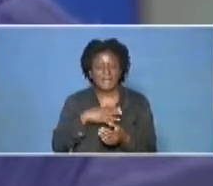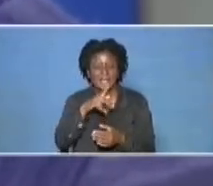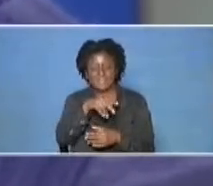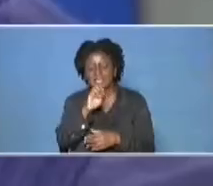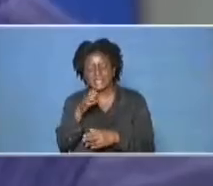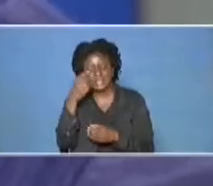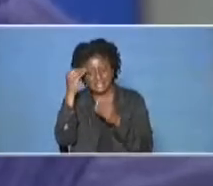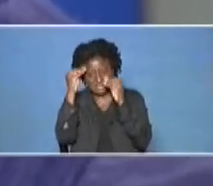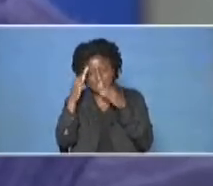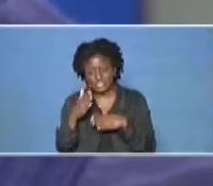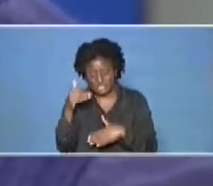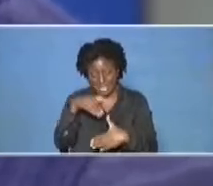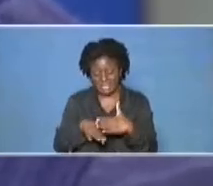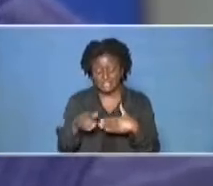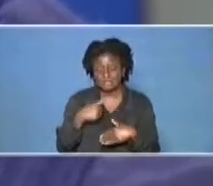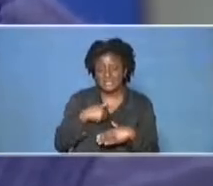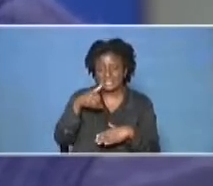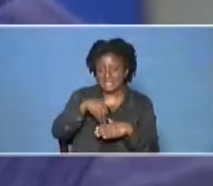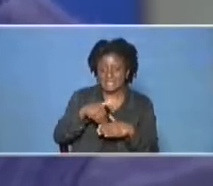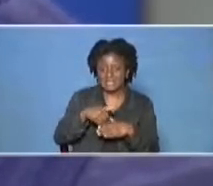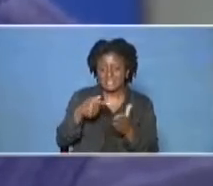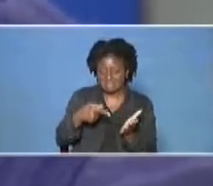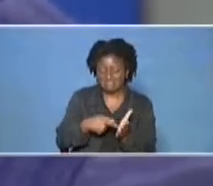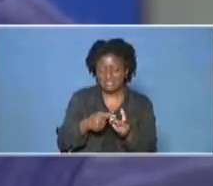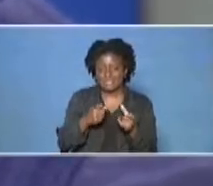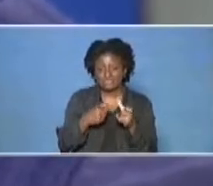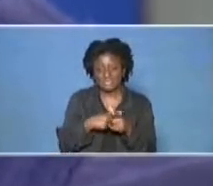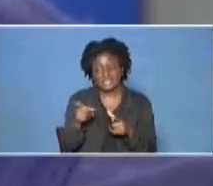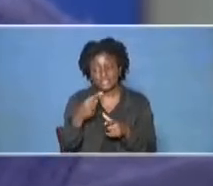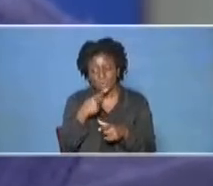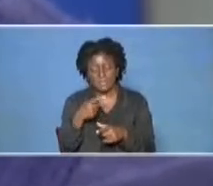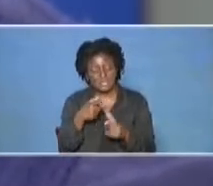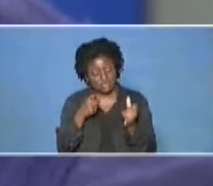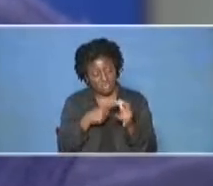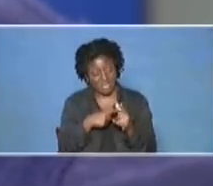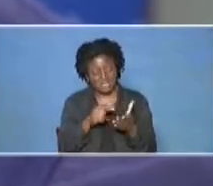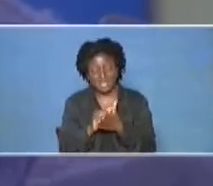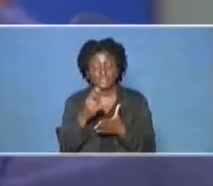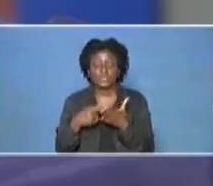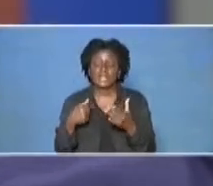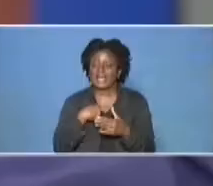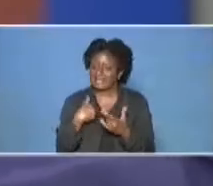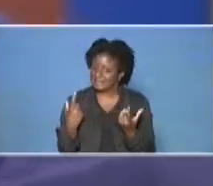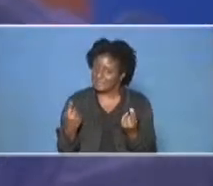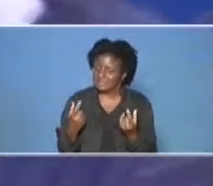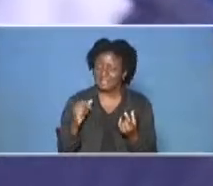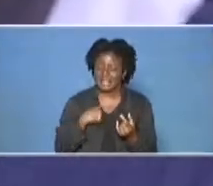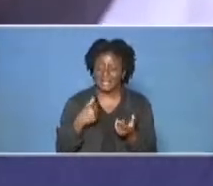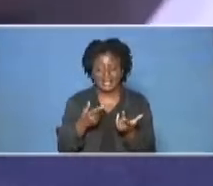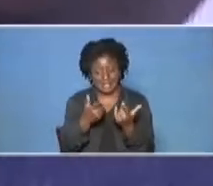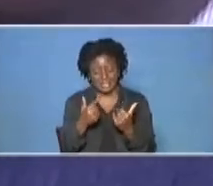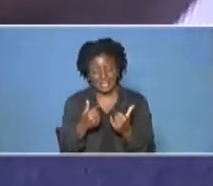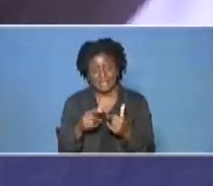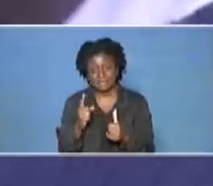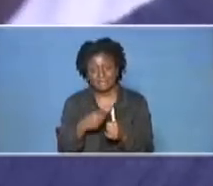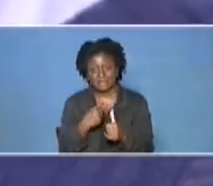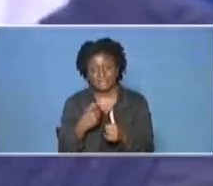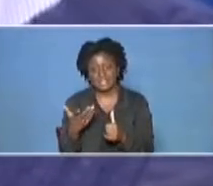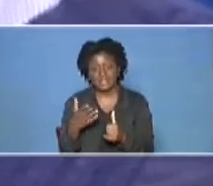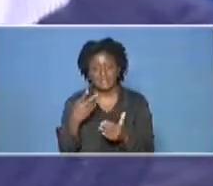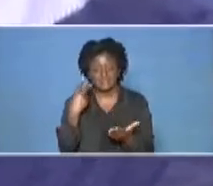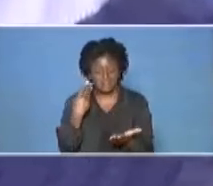this race and told me to run. That's what I did. Came first. How did they verify there's a world record back